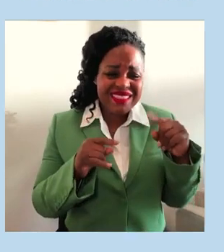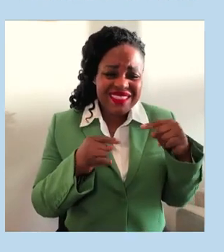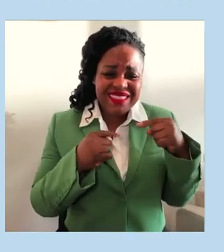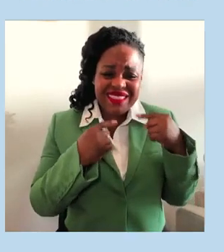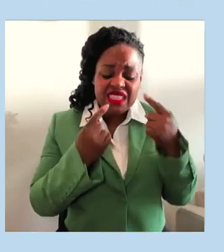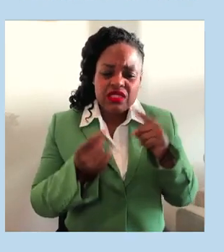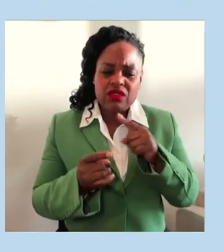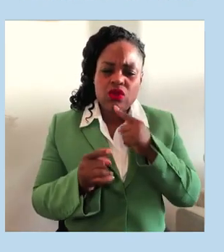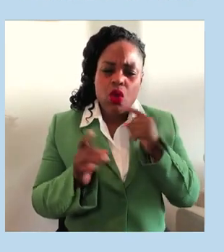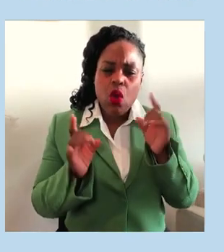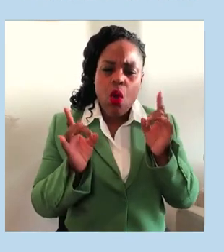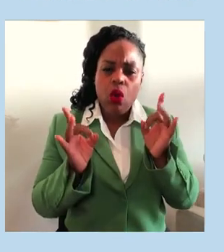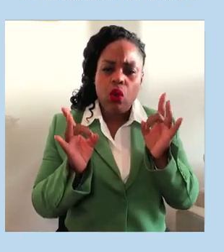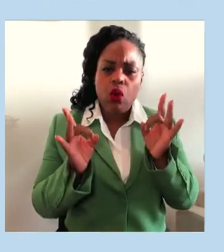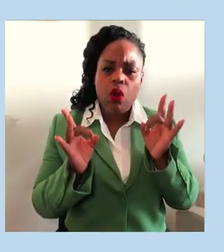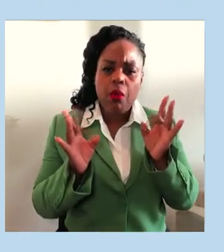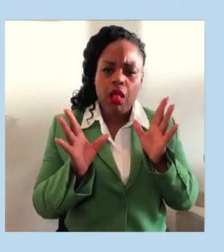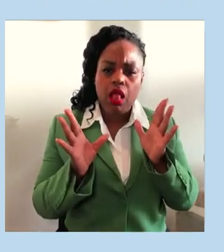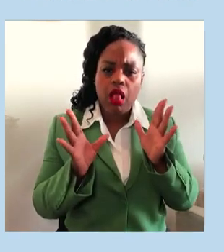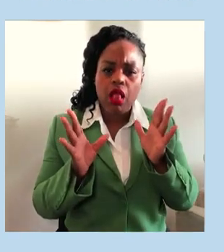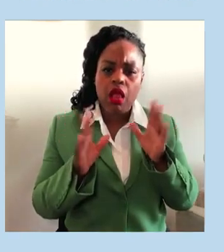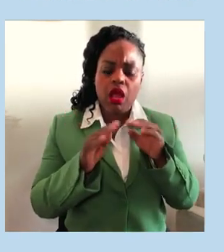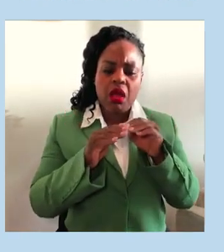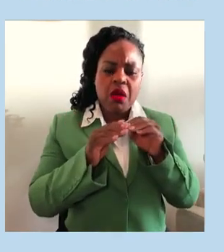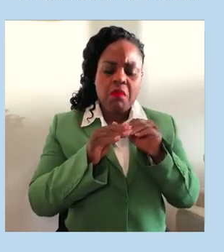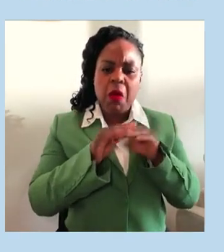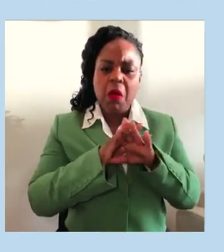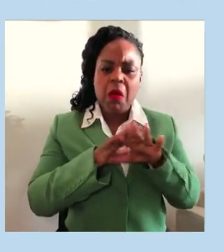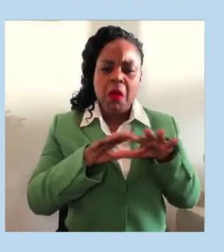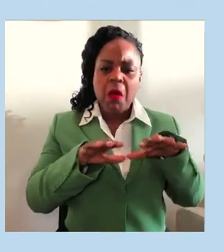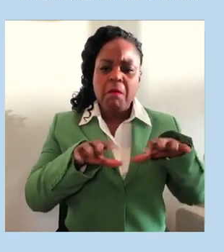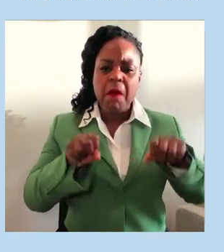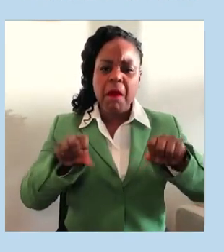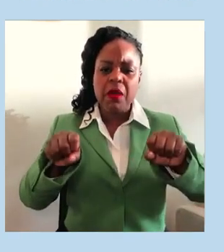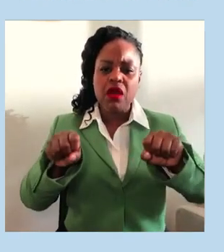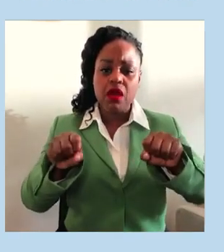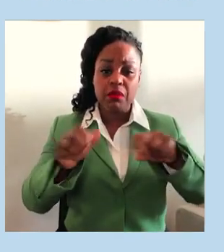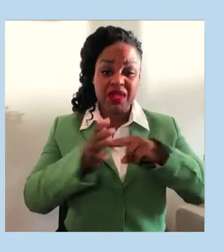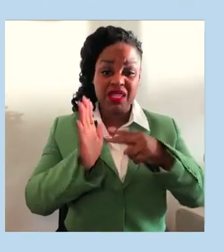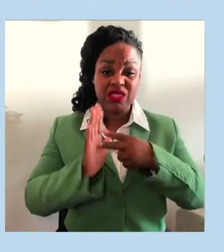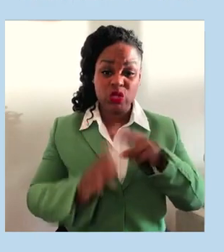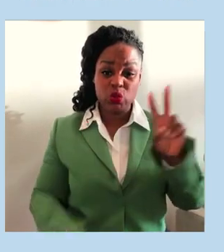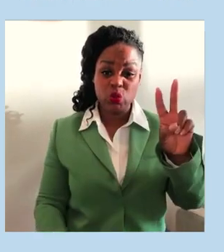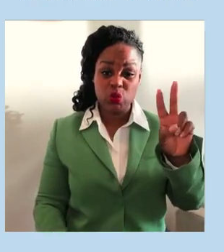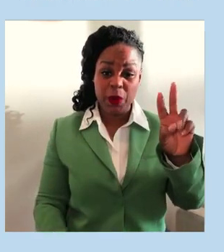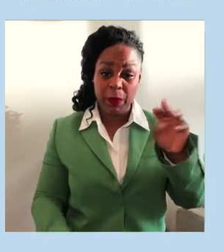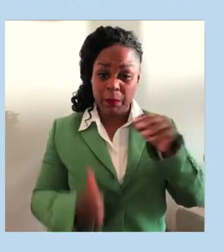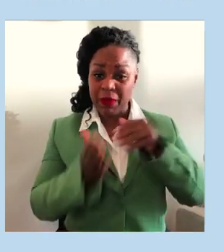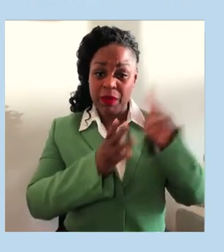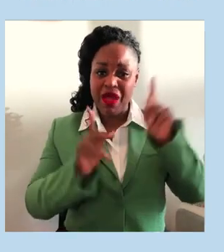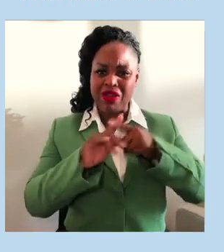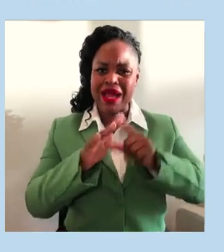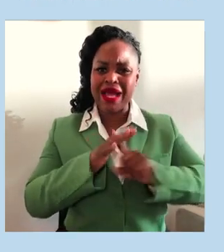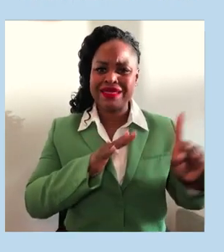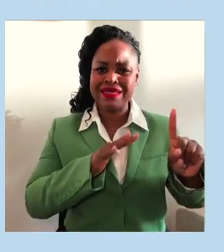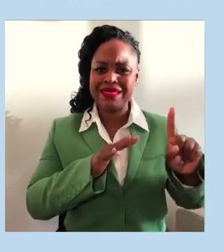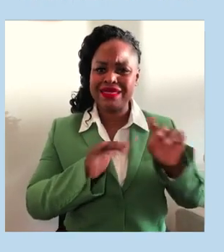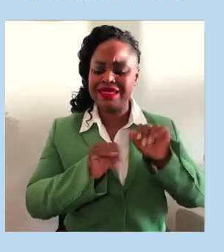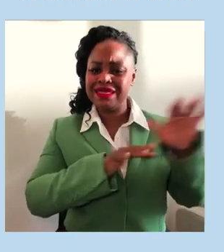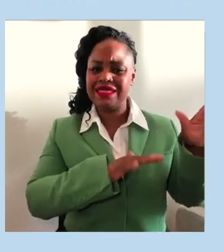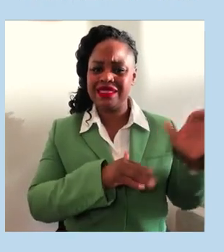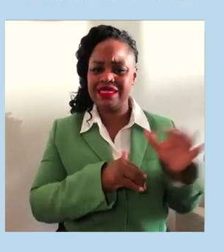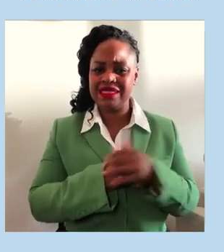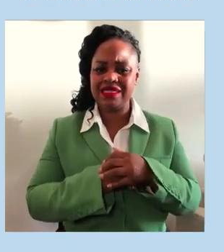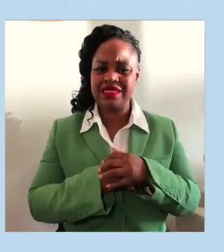people to flee the country. I was speaking to my Polish counterpart not that long ago, and he was